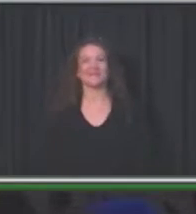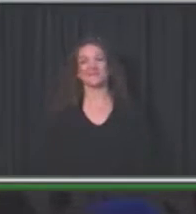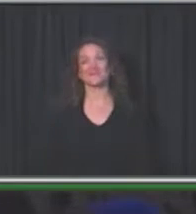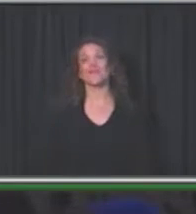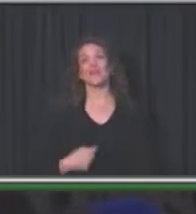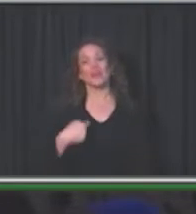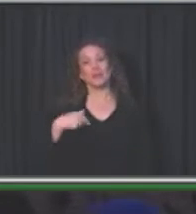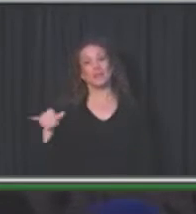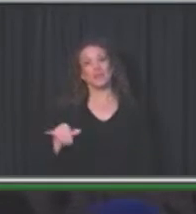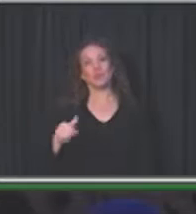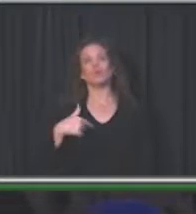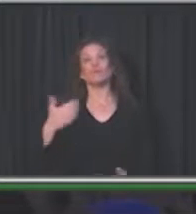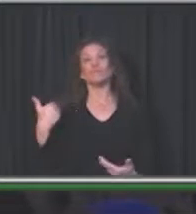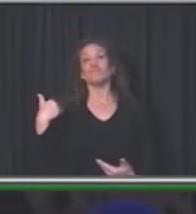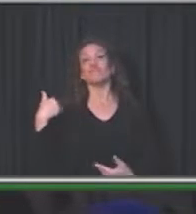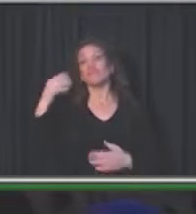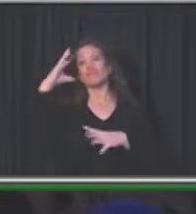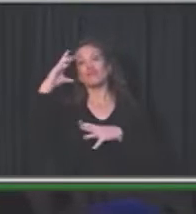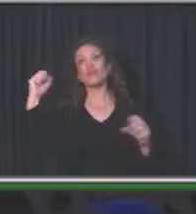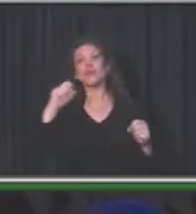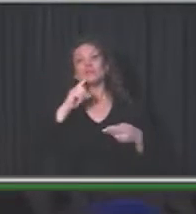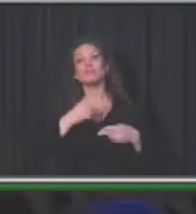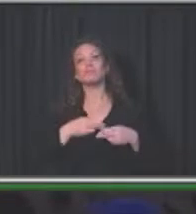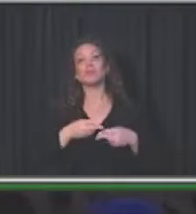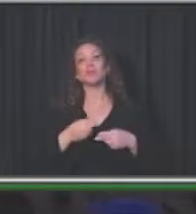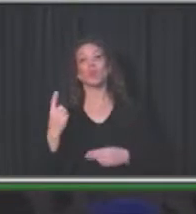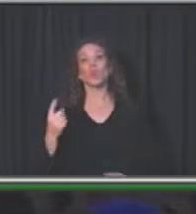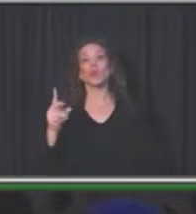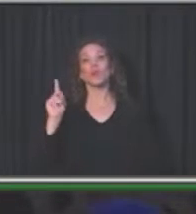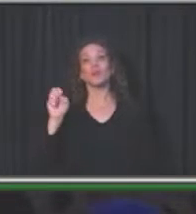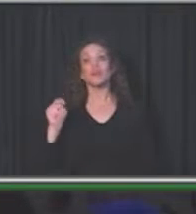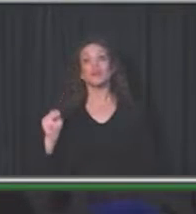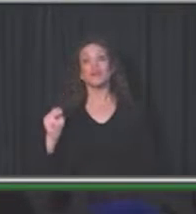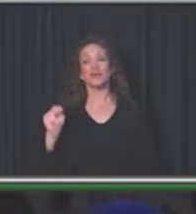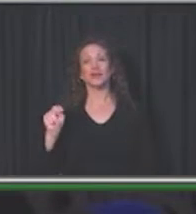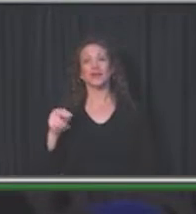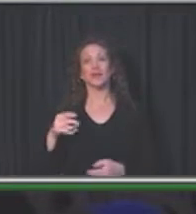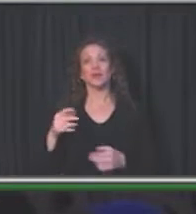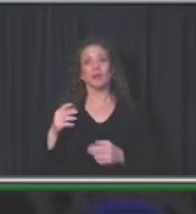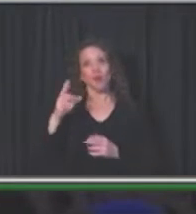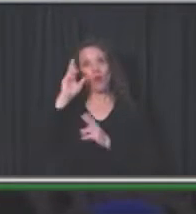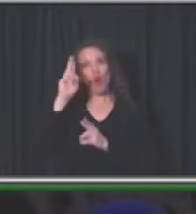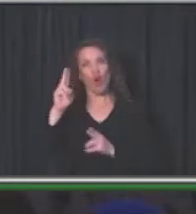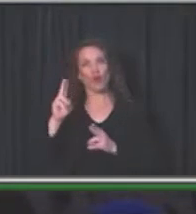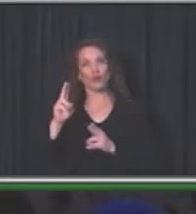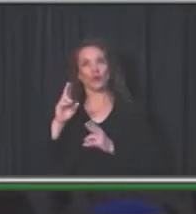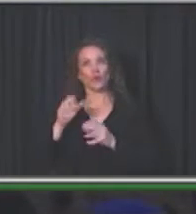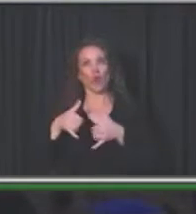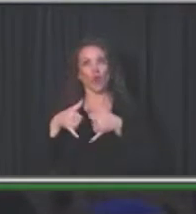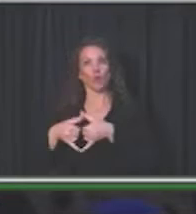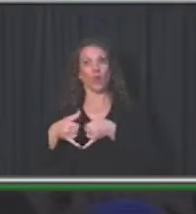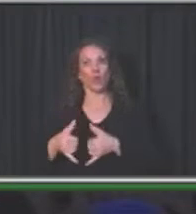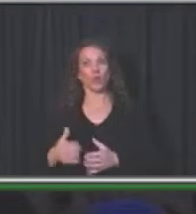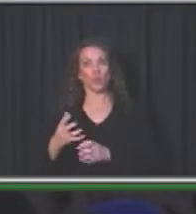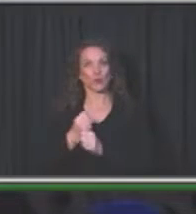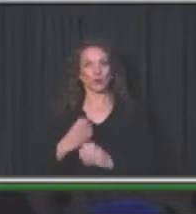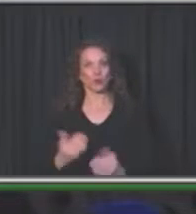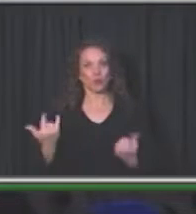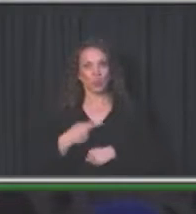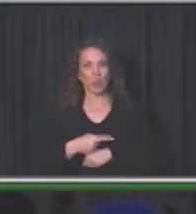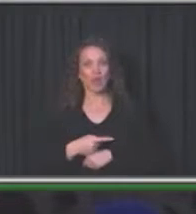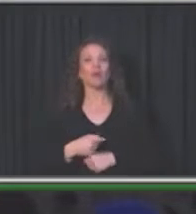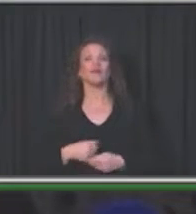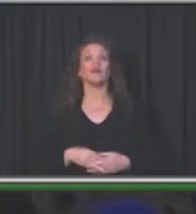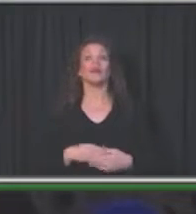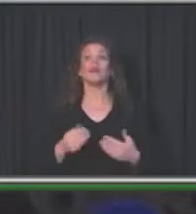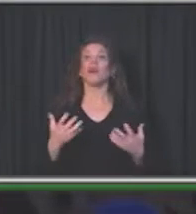The president earlier referred to one of the dean's honor awardees that's here today, and I too want to recognize her. I'd